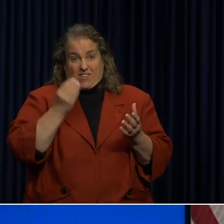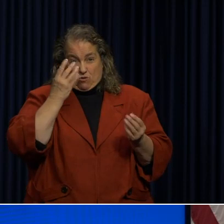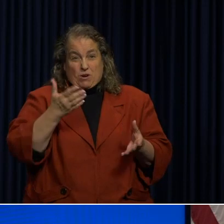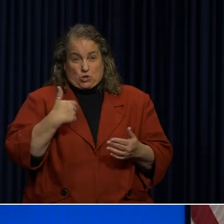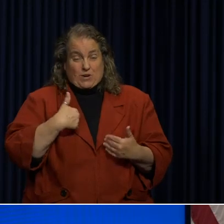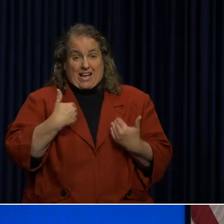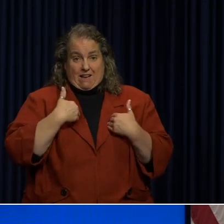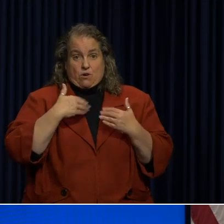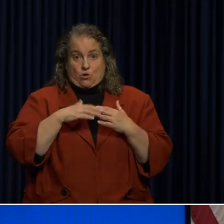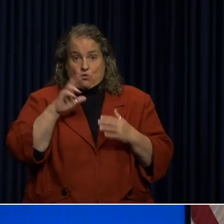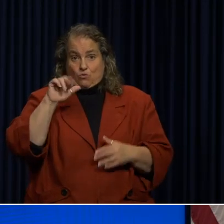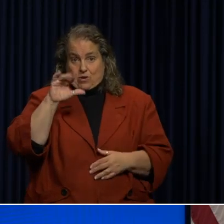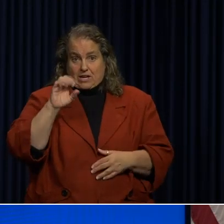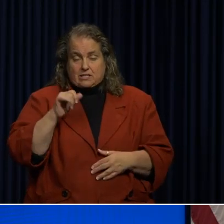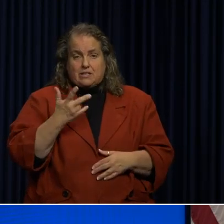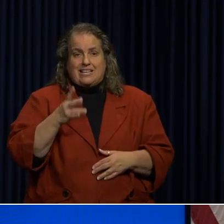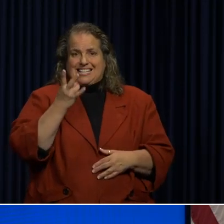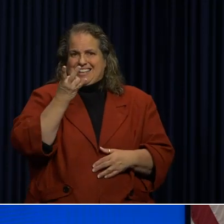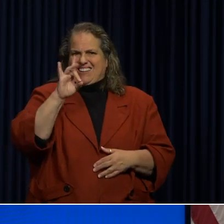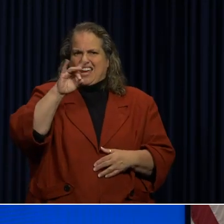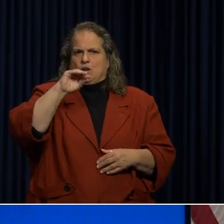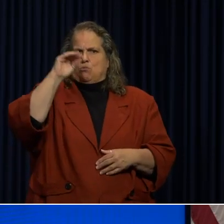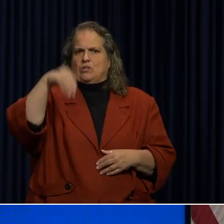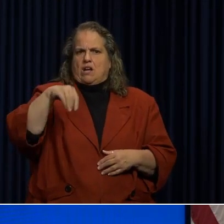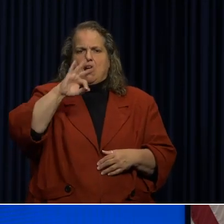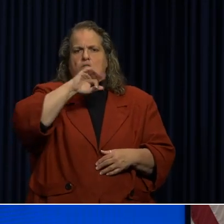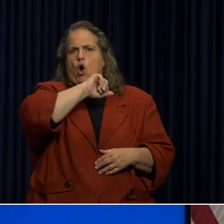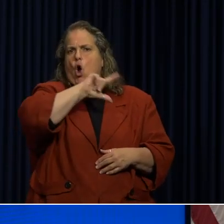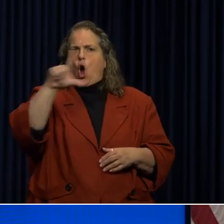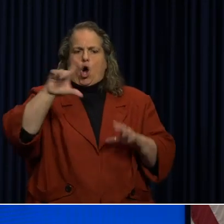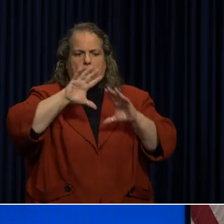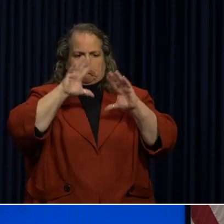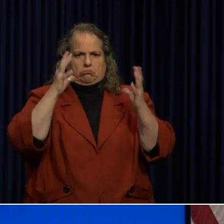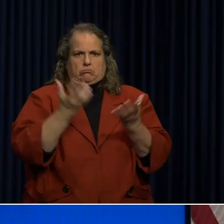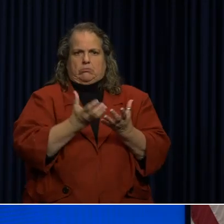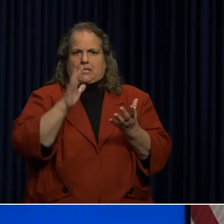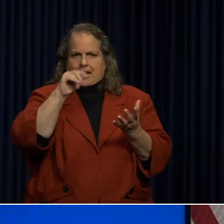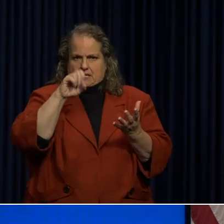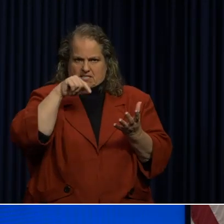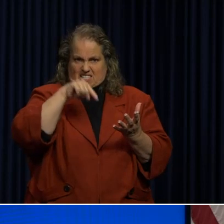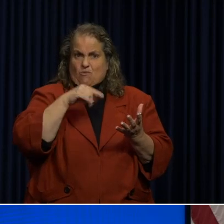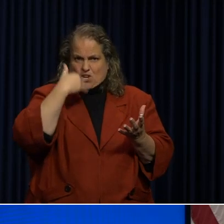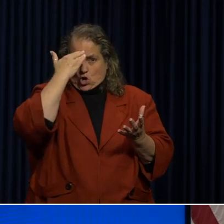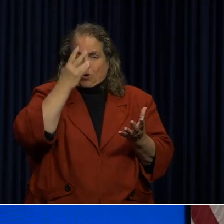information on race, and 78% of all cases, and amongst that,